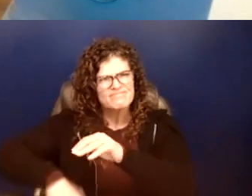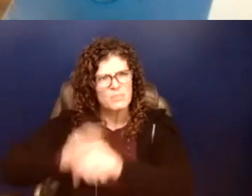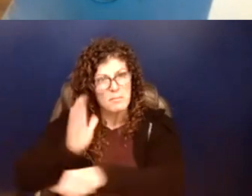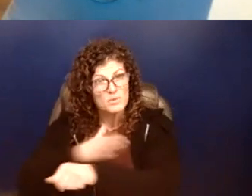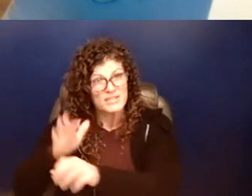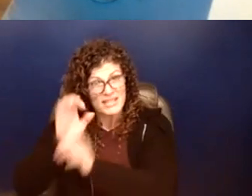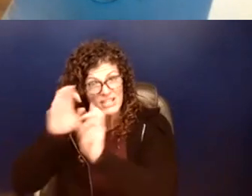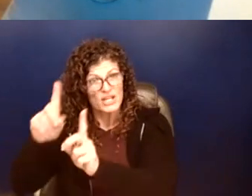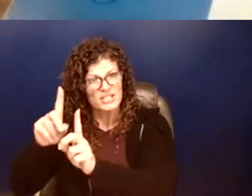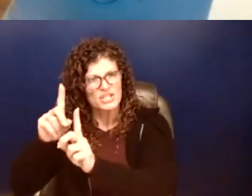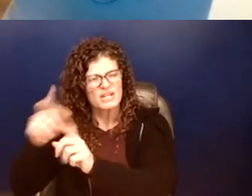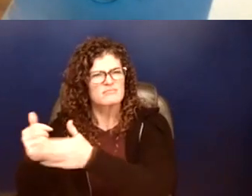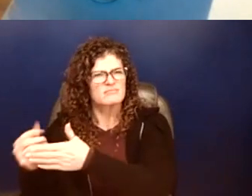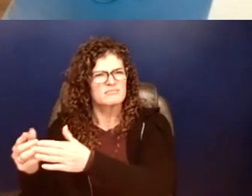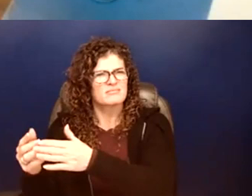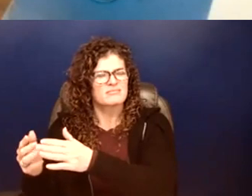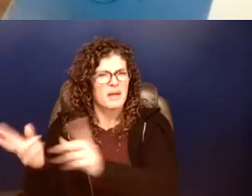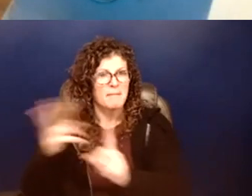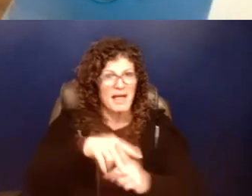really benefit students across the district.